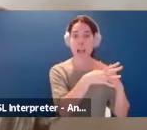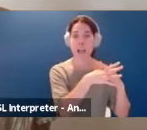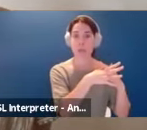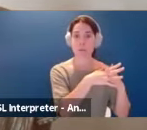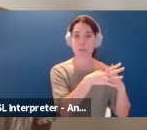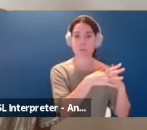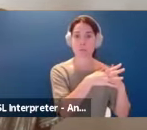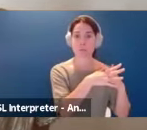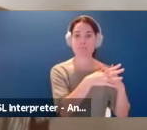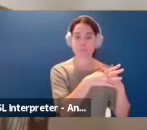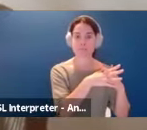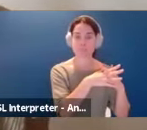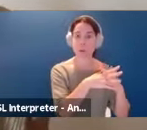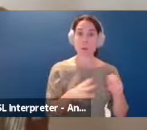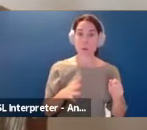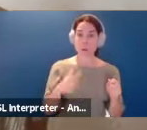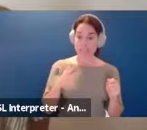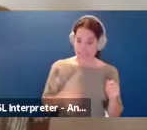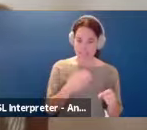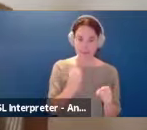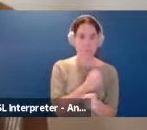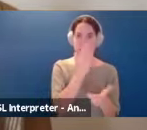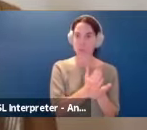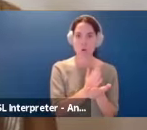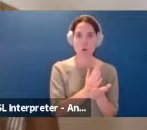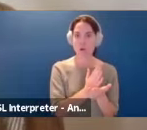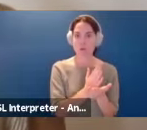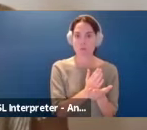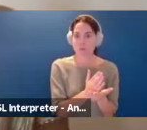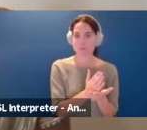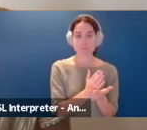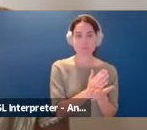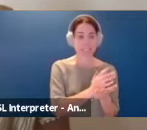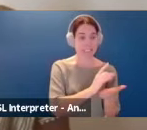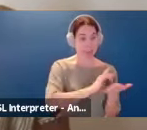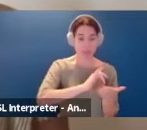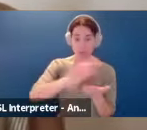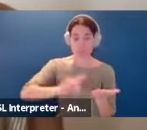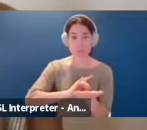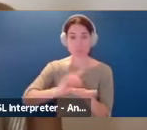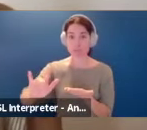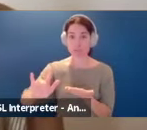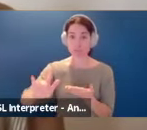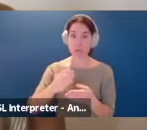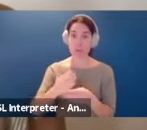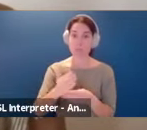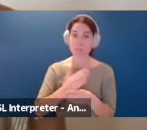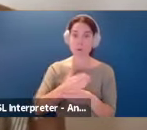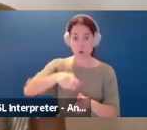perhaps ever seen a more buddhist slogan so i'd like to say that we were made for these times